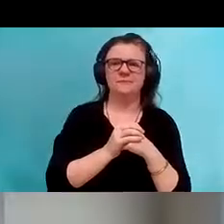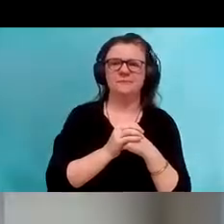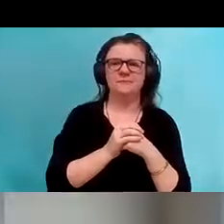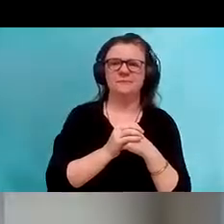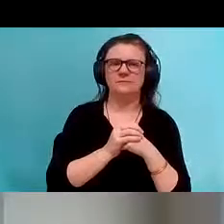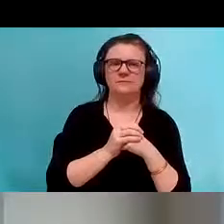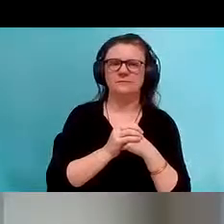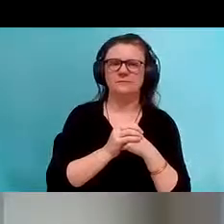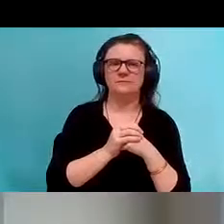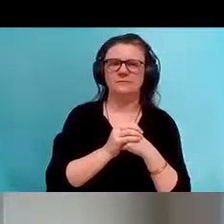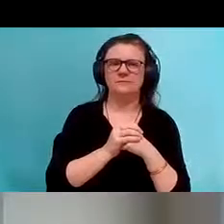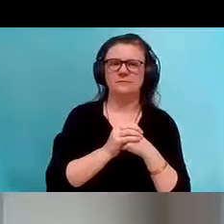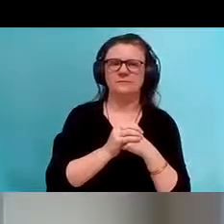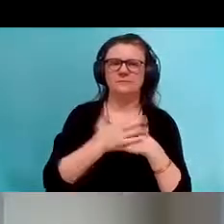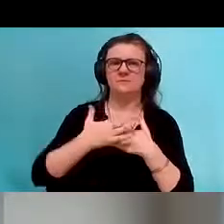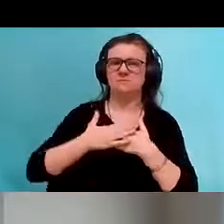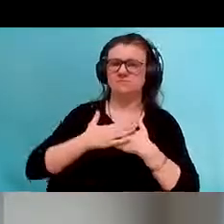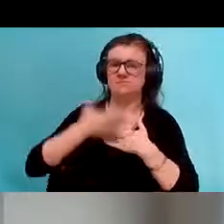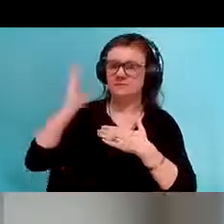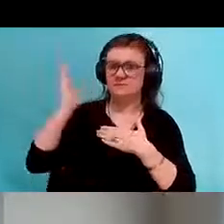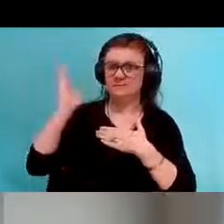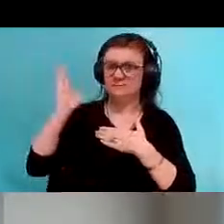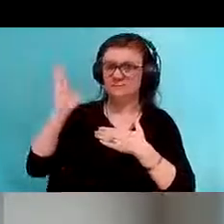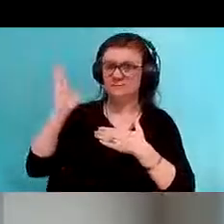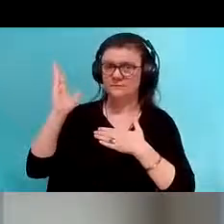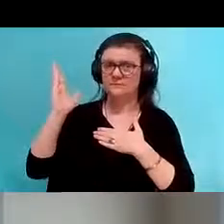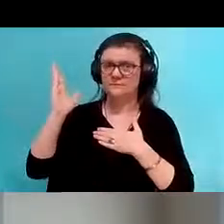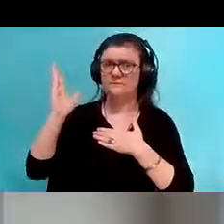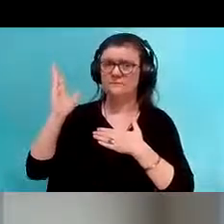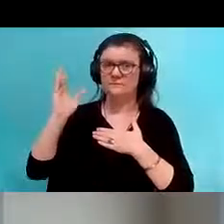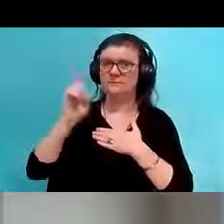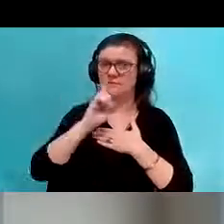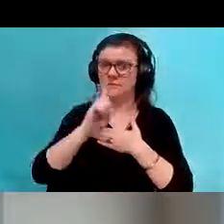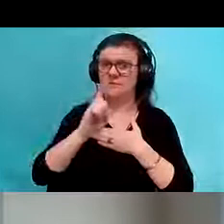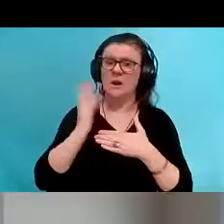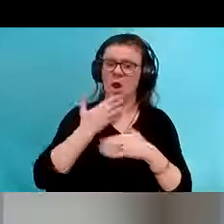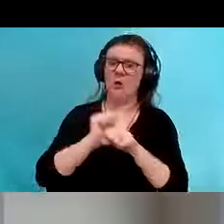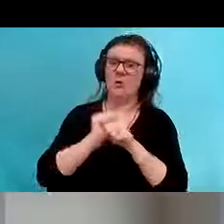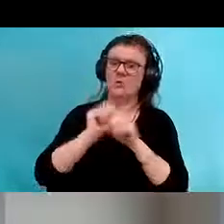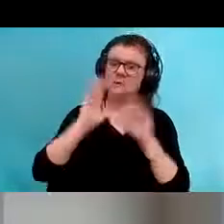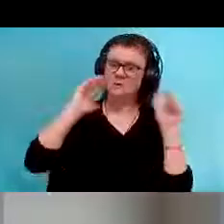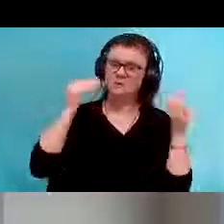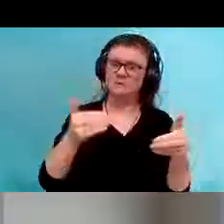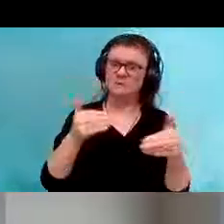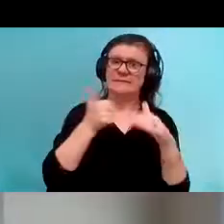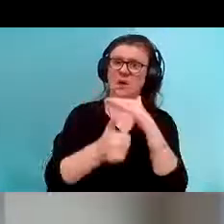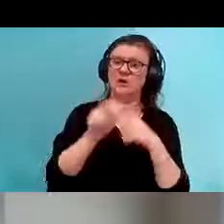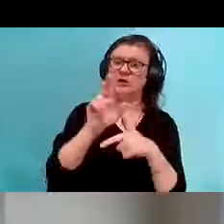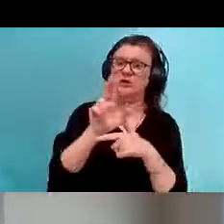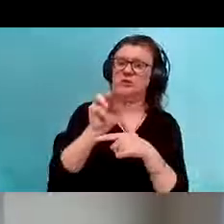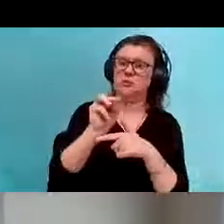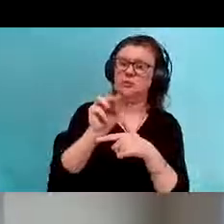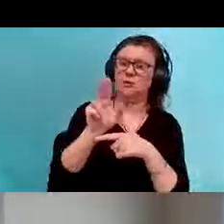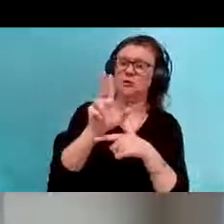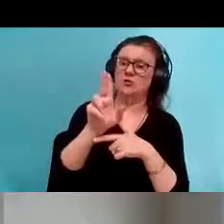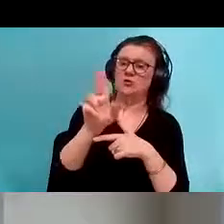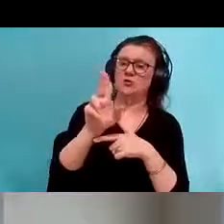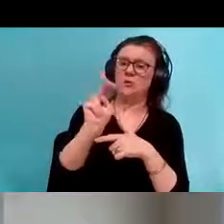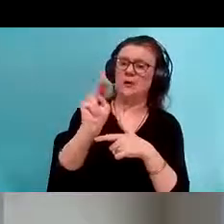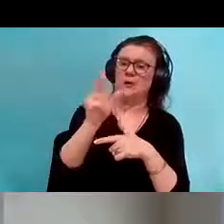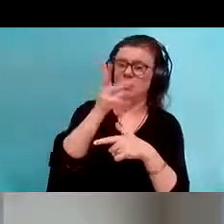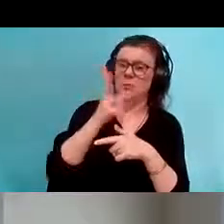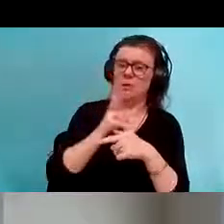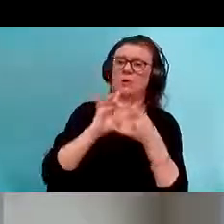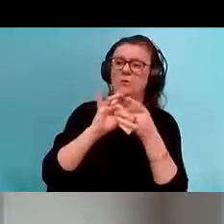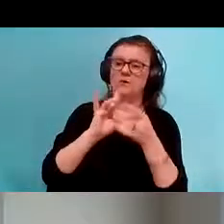What I will talk about is really, I think, the work that we've been doing at UN Women, particularly in the context of our Global